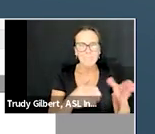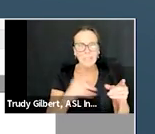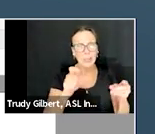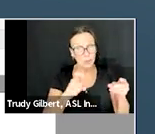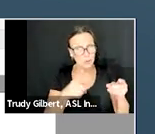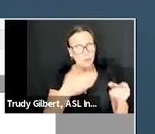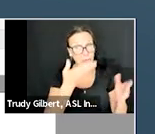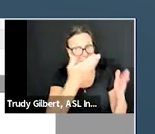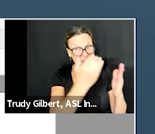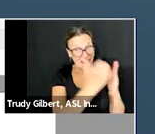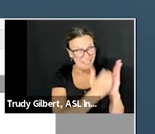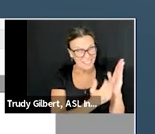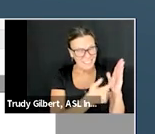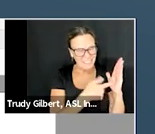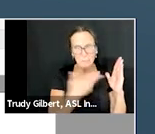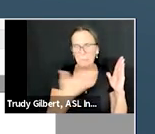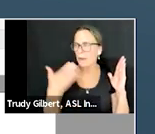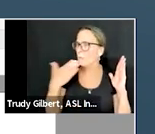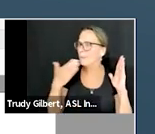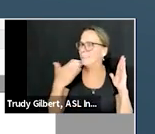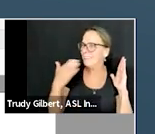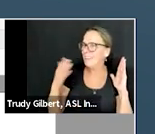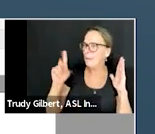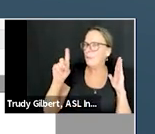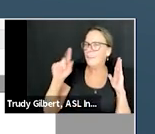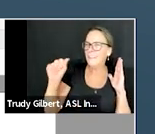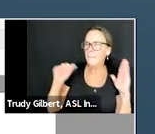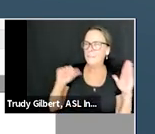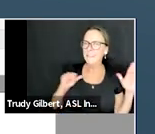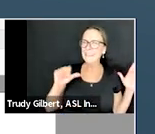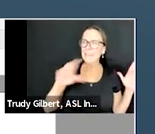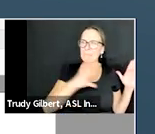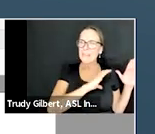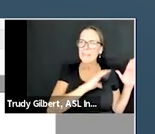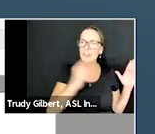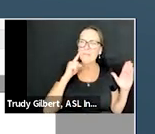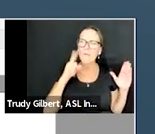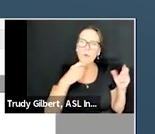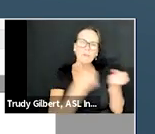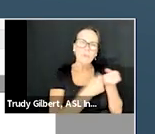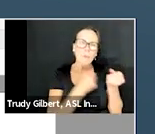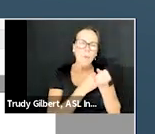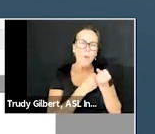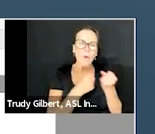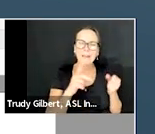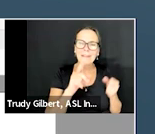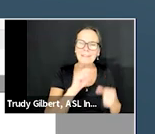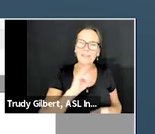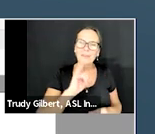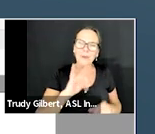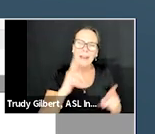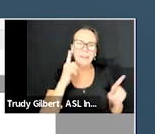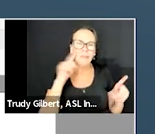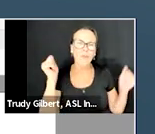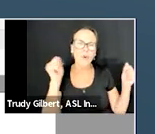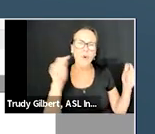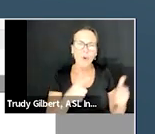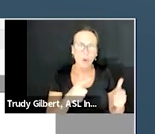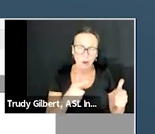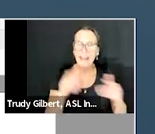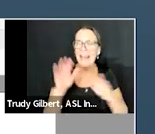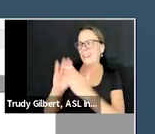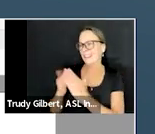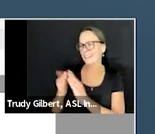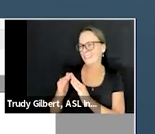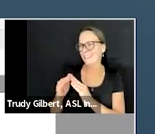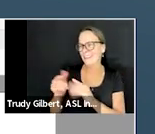I also do want to say thank you to the Disability Commission for supporting the Trails for All bill, and the city itself for supporting